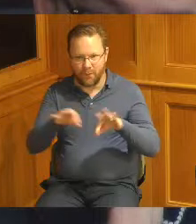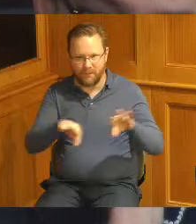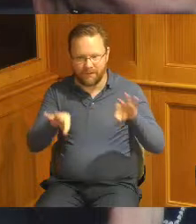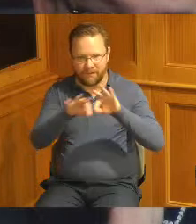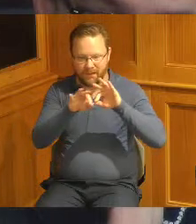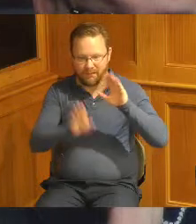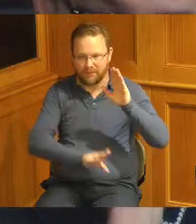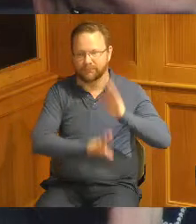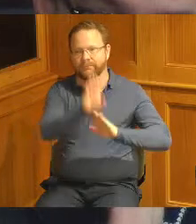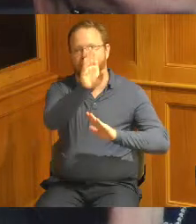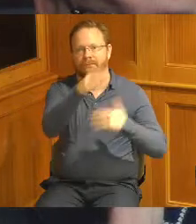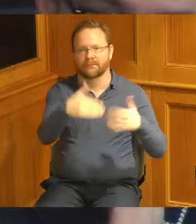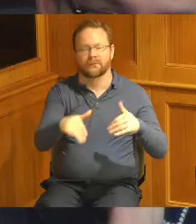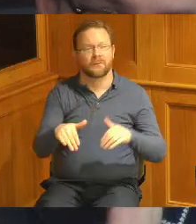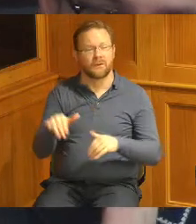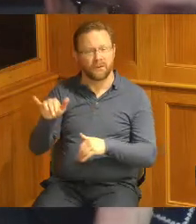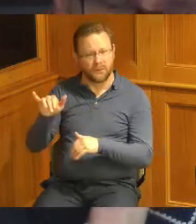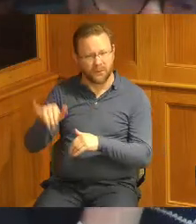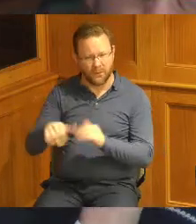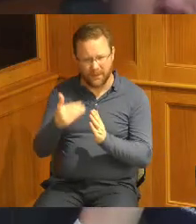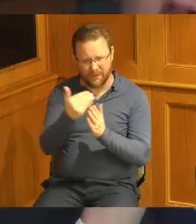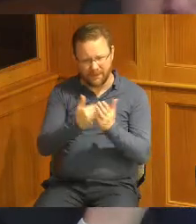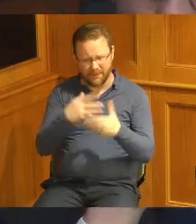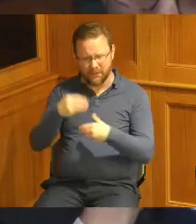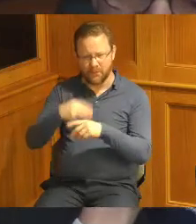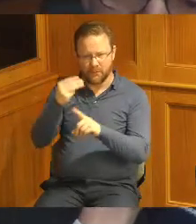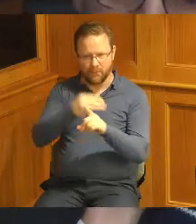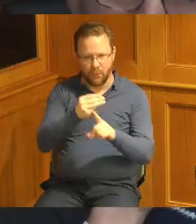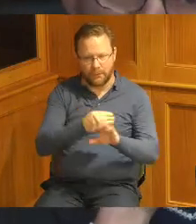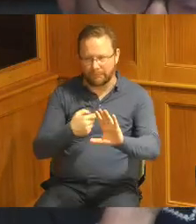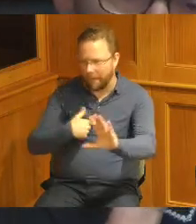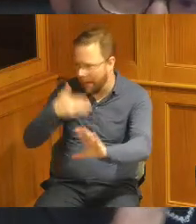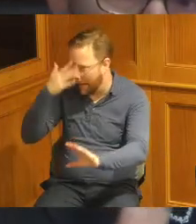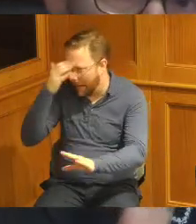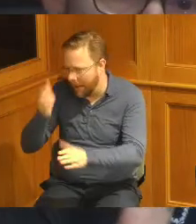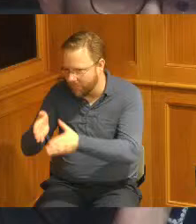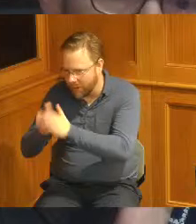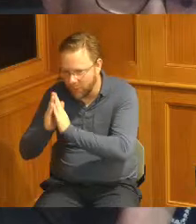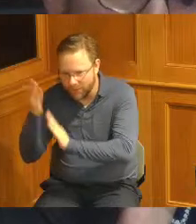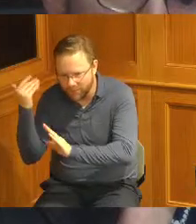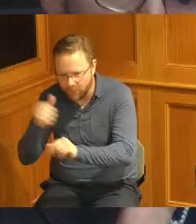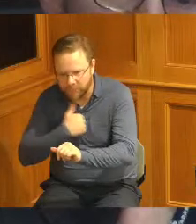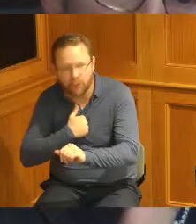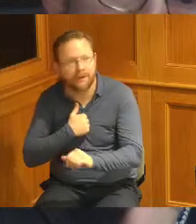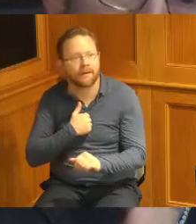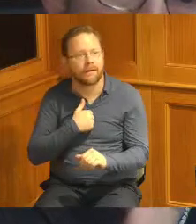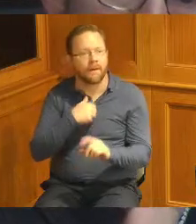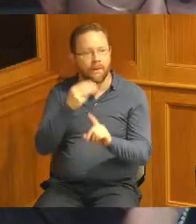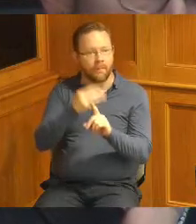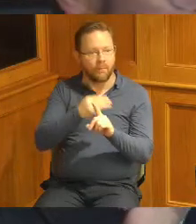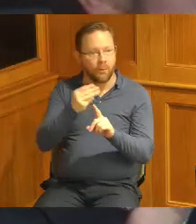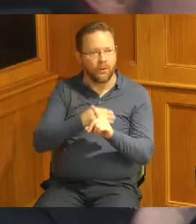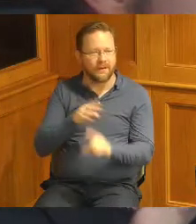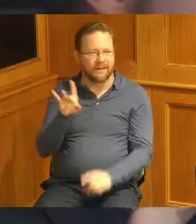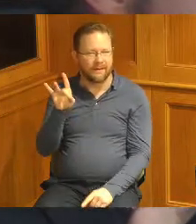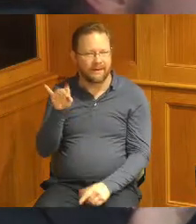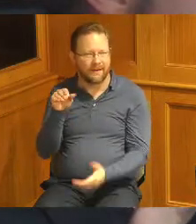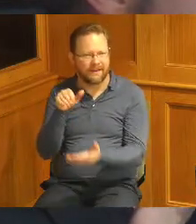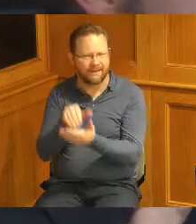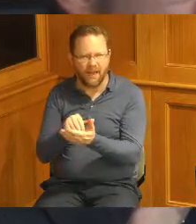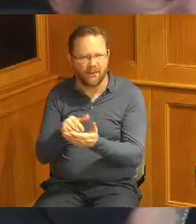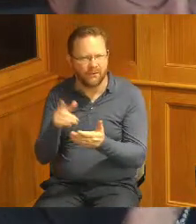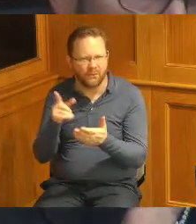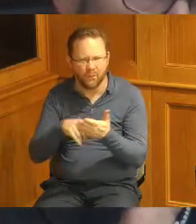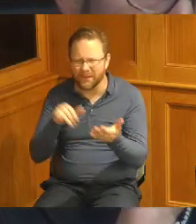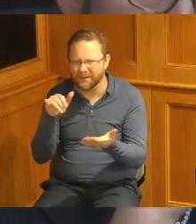list, you've got mortgage. I wish I had asked you this earlier. Mortgage at $80,000. What is